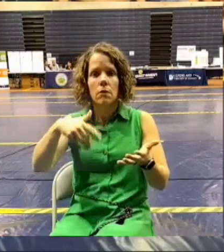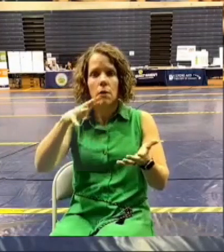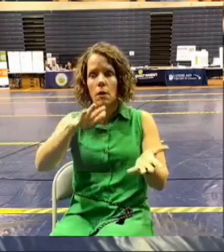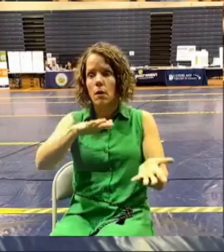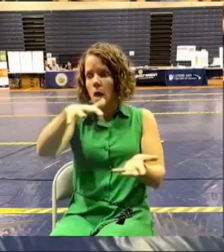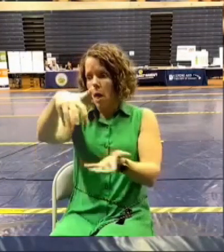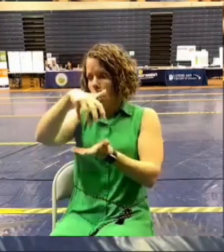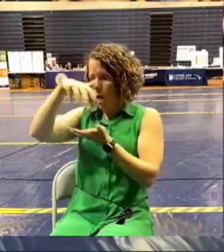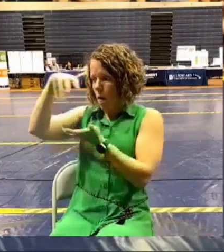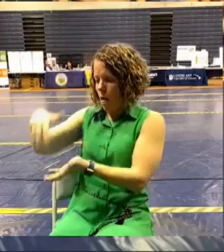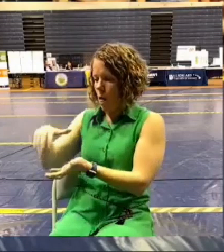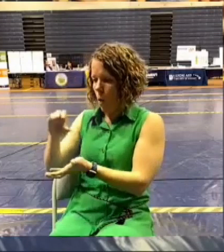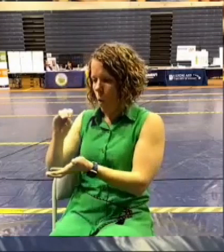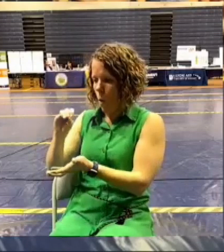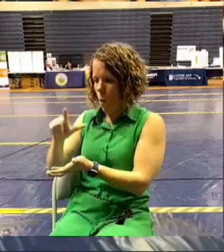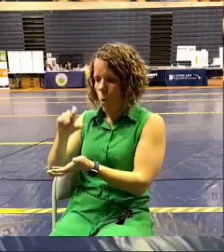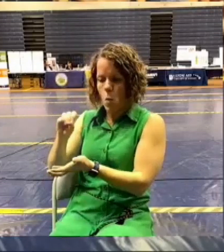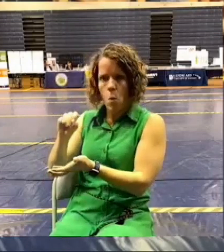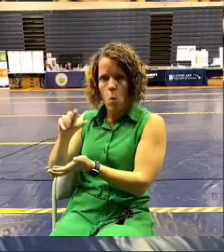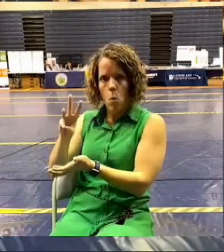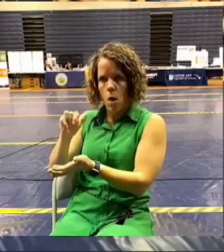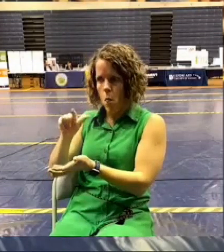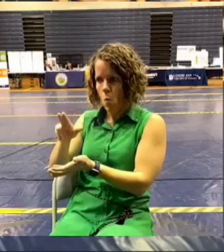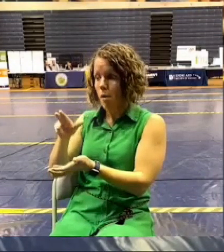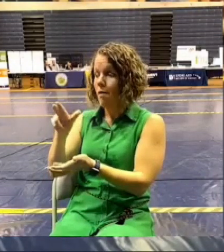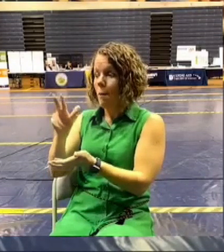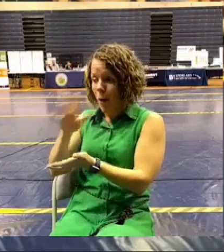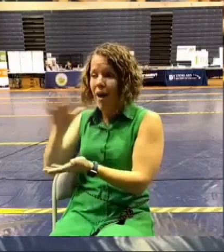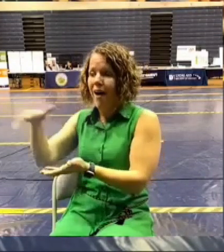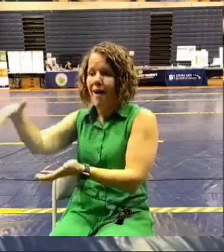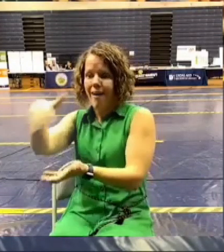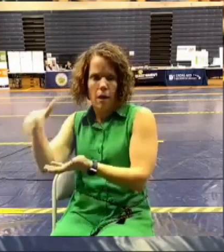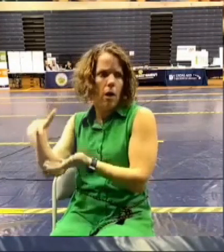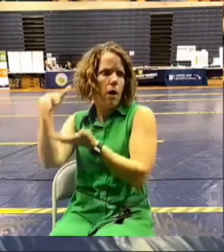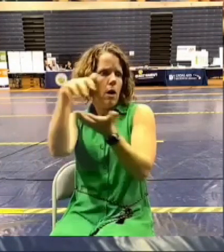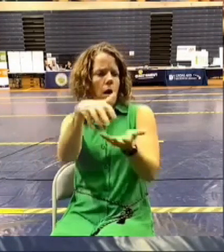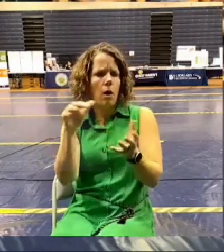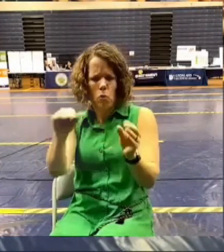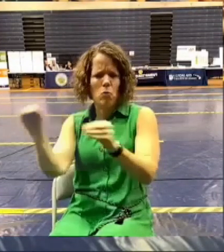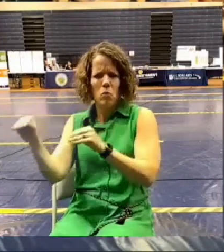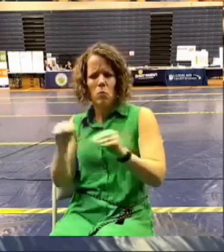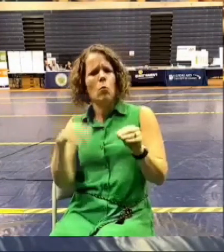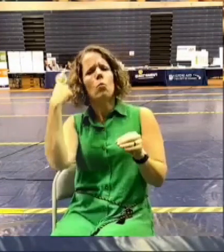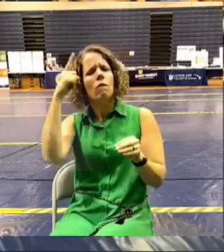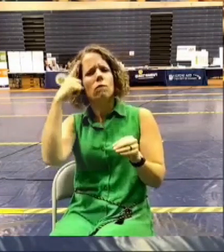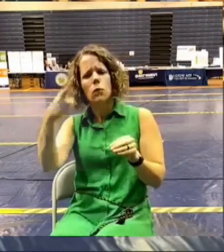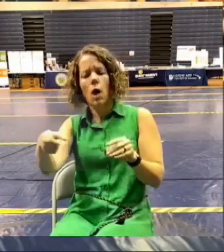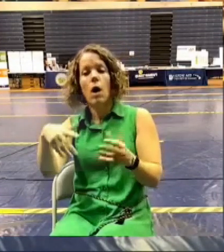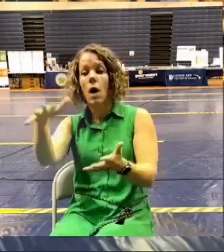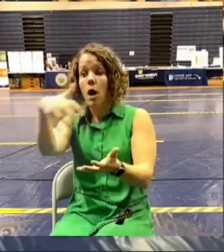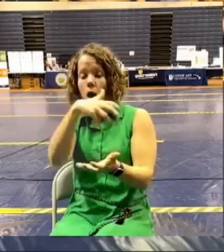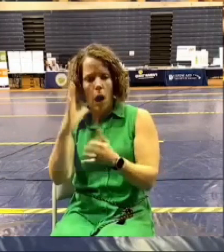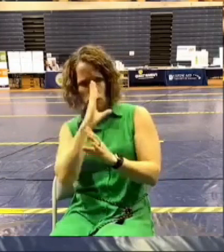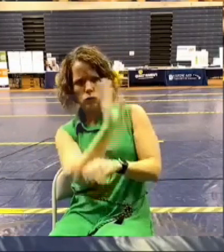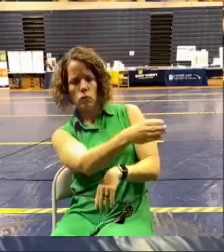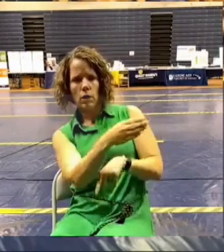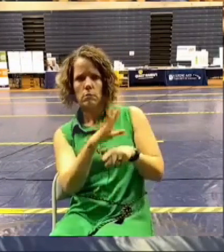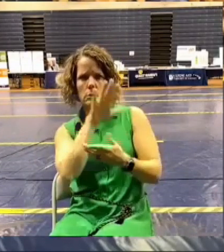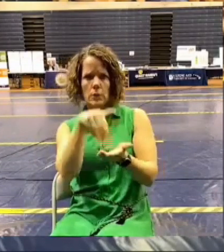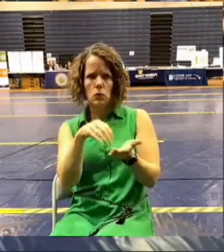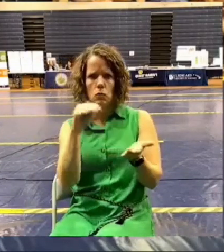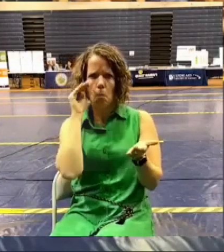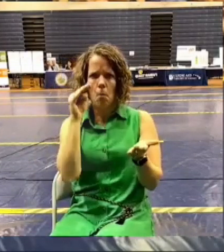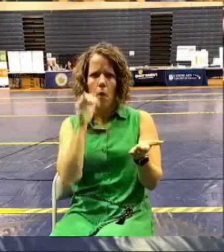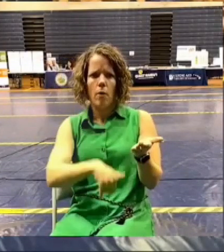second time. So I think there's a cost savings there. So I don't buy that the cost is an issue. The traffic is the last point that I think